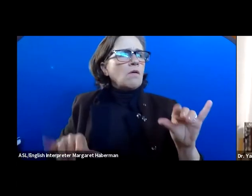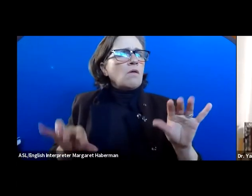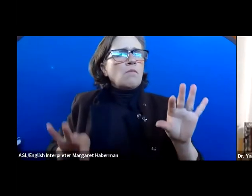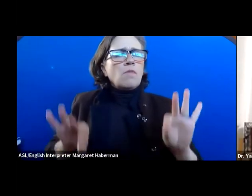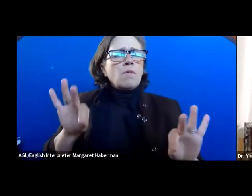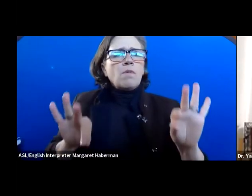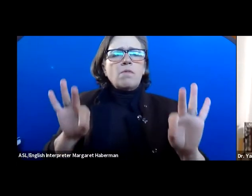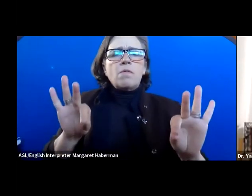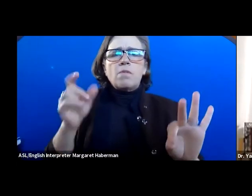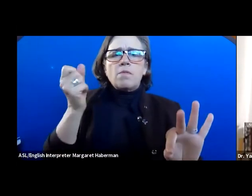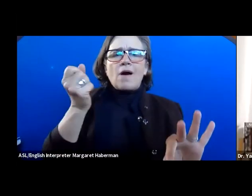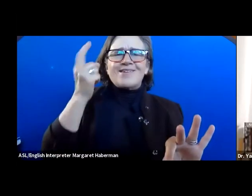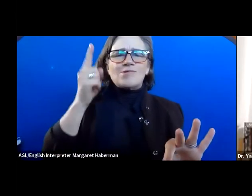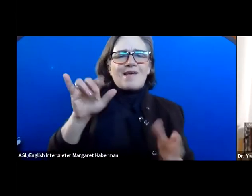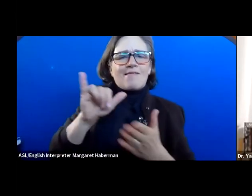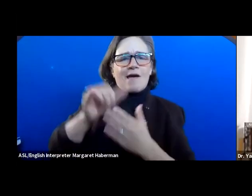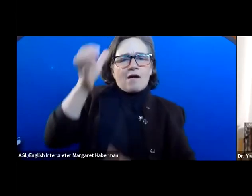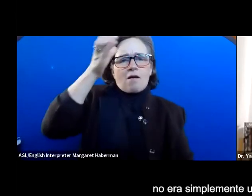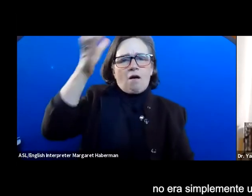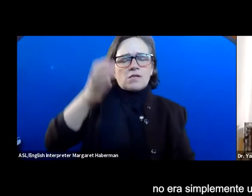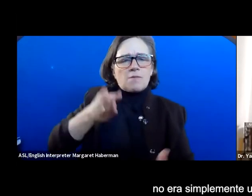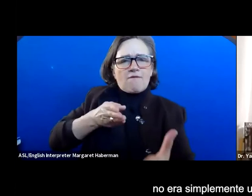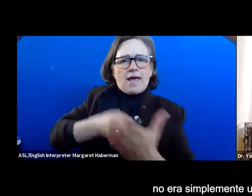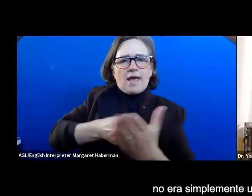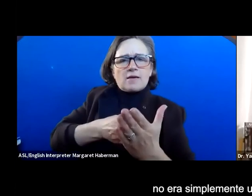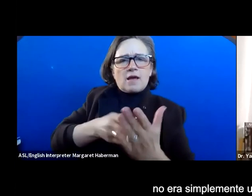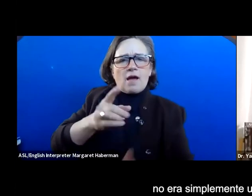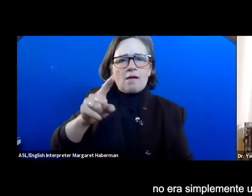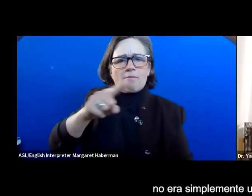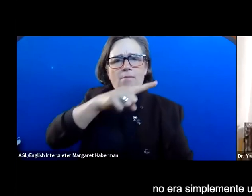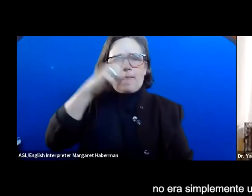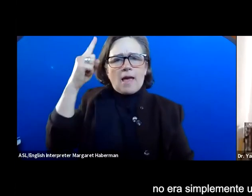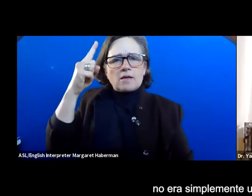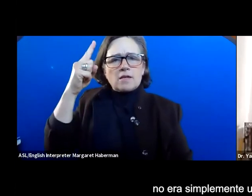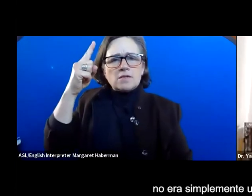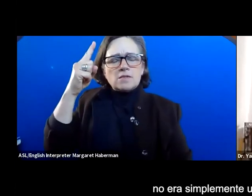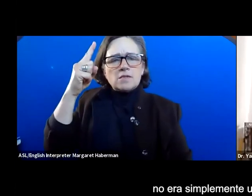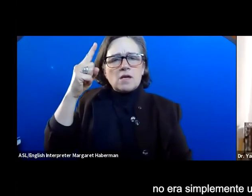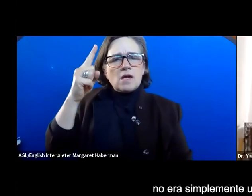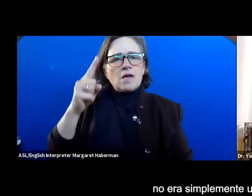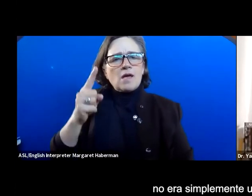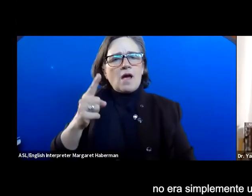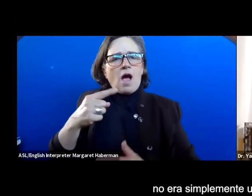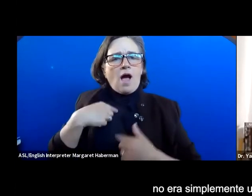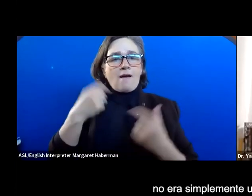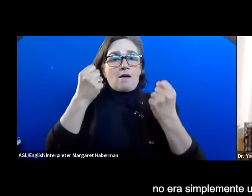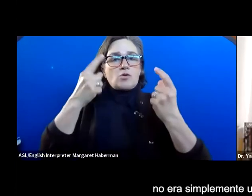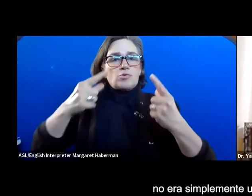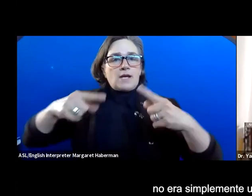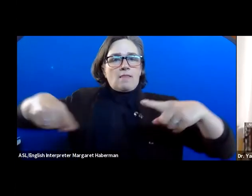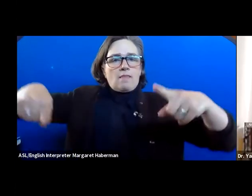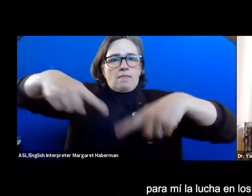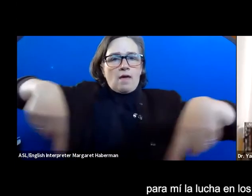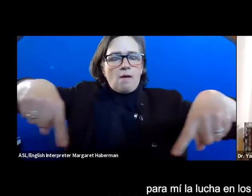started understanding myself better. It wasn't simply a matter of I am there to help